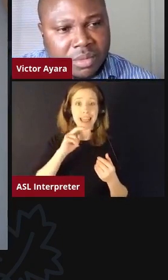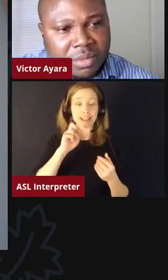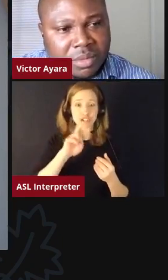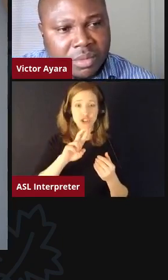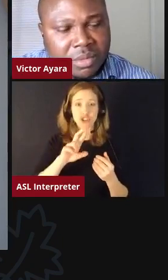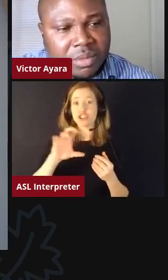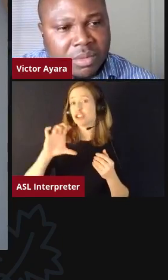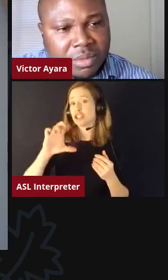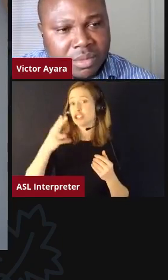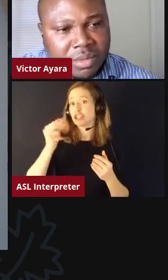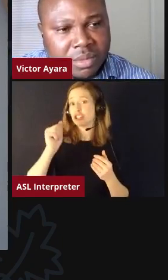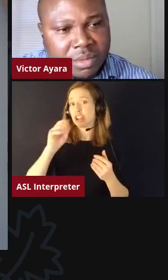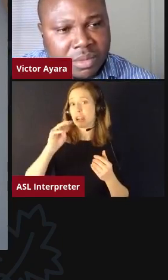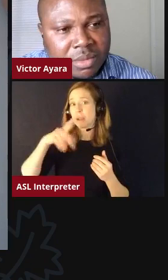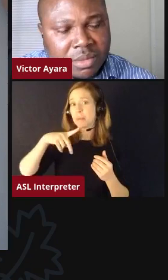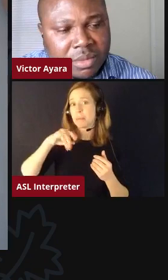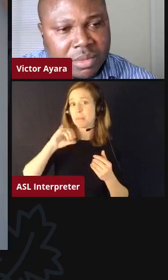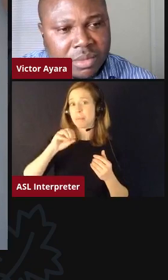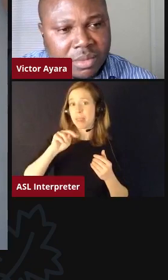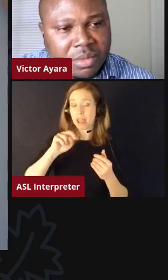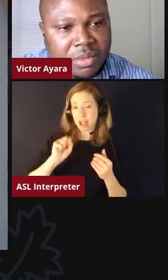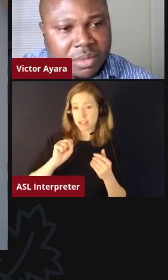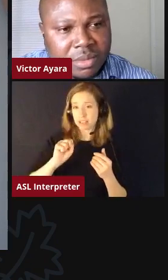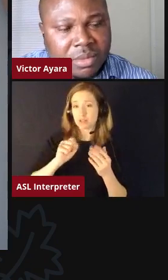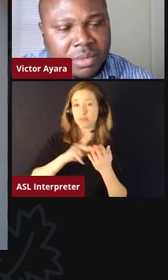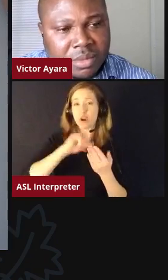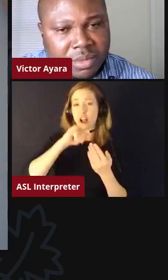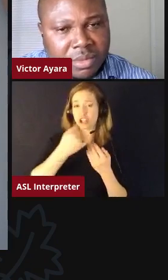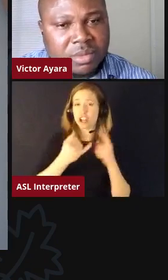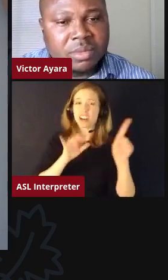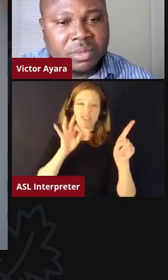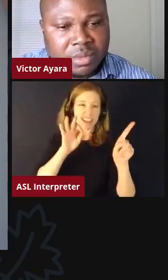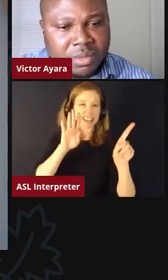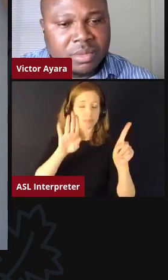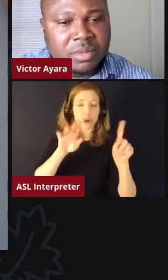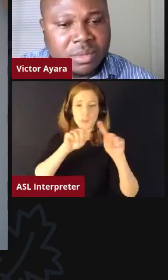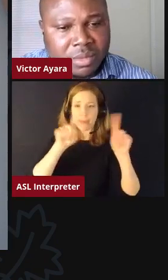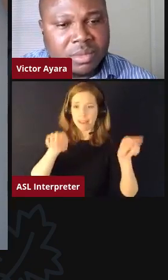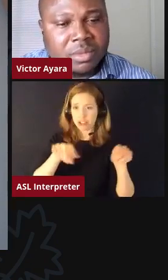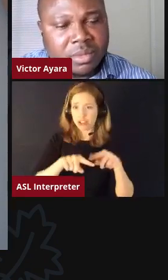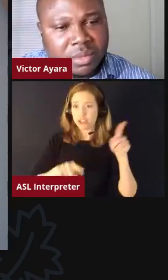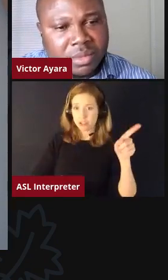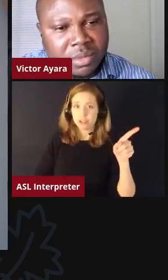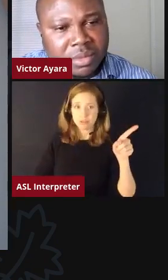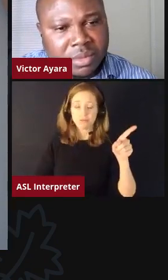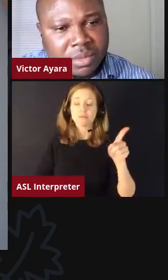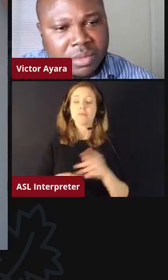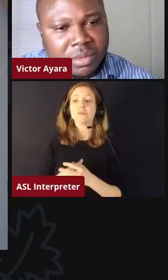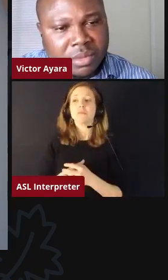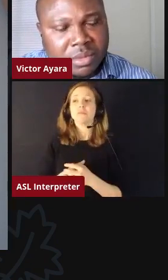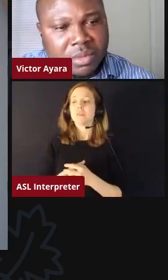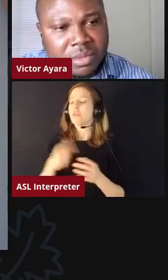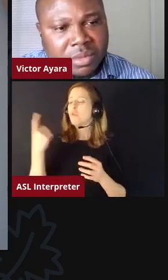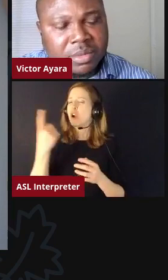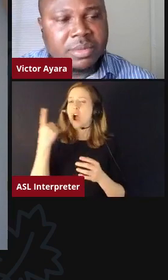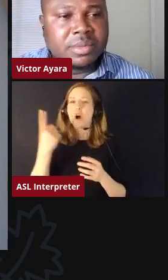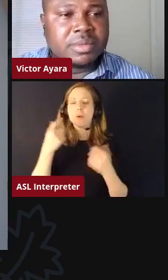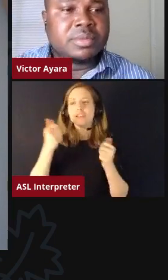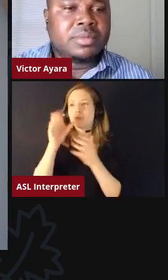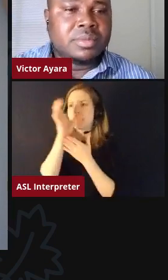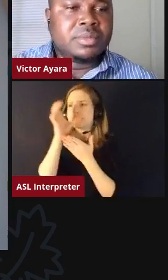breastcancerchampions.org, I believe. That's if you're interested in that. Always looking to connect with community leaders of all